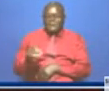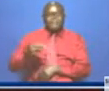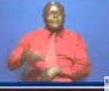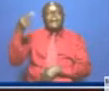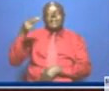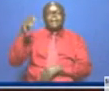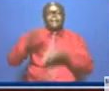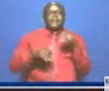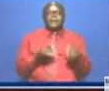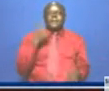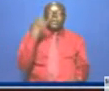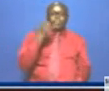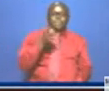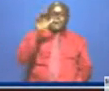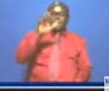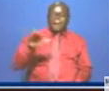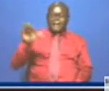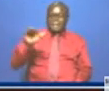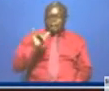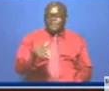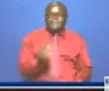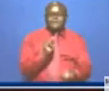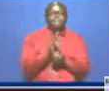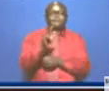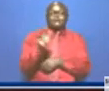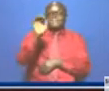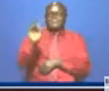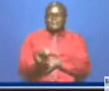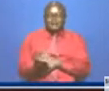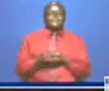the European Parliament, which is 14%, and